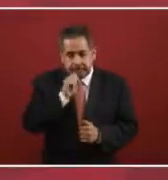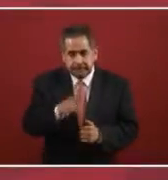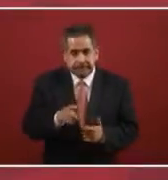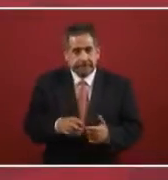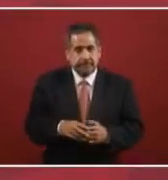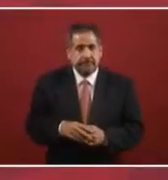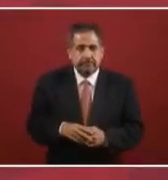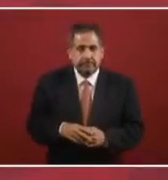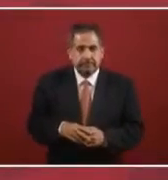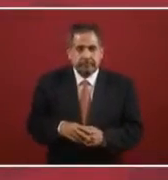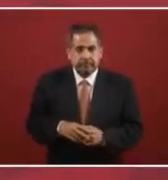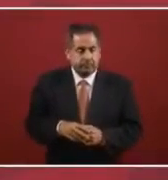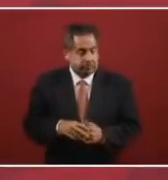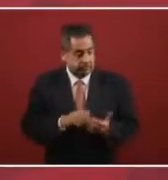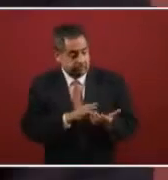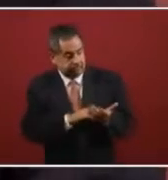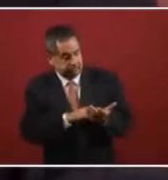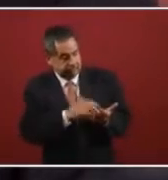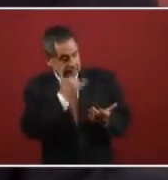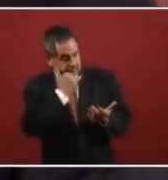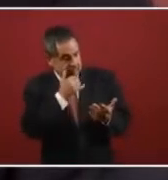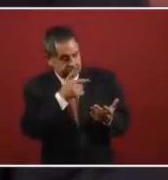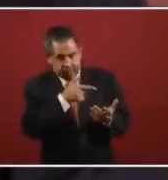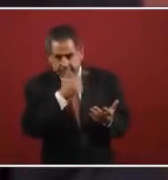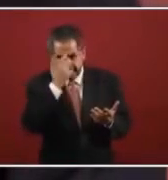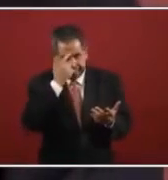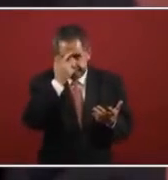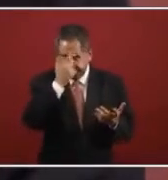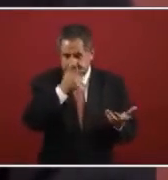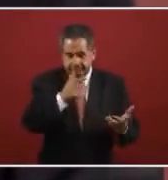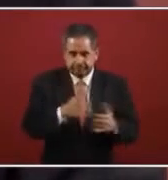And also, let's celebrate it.